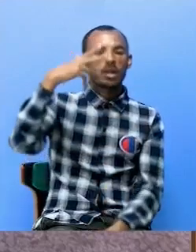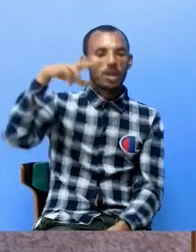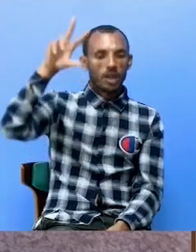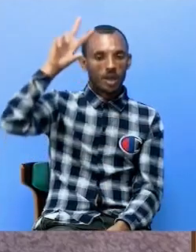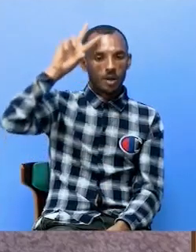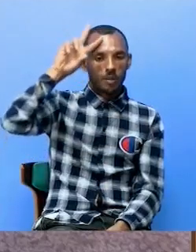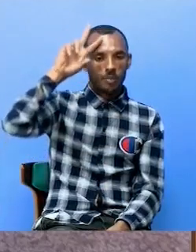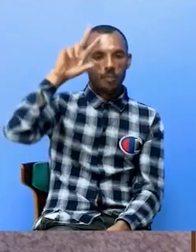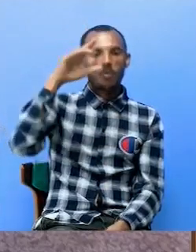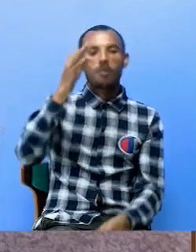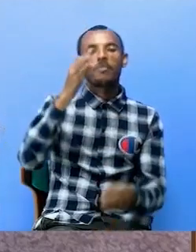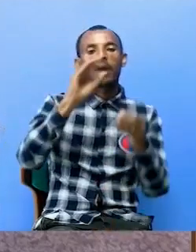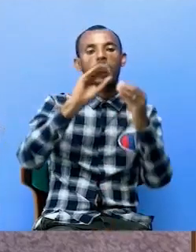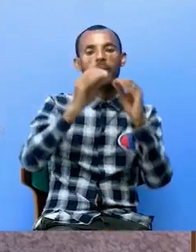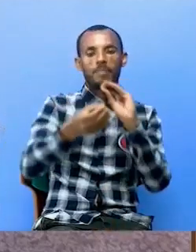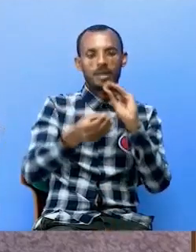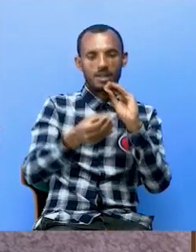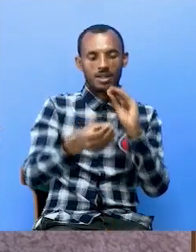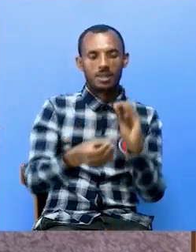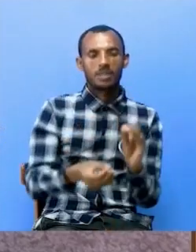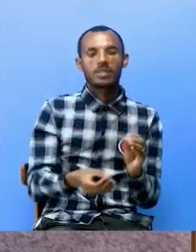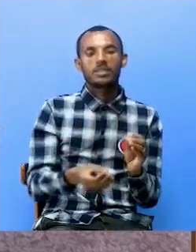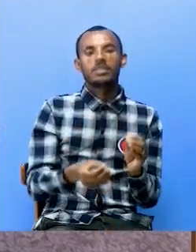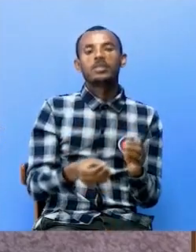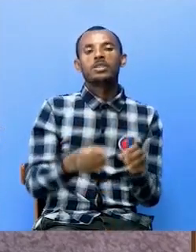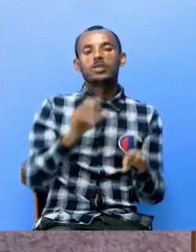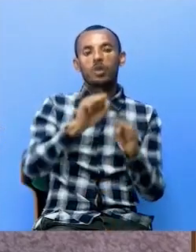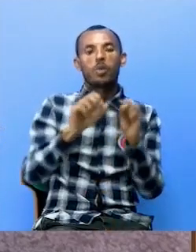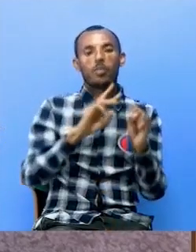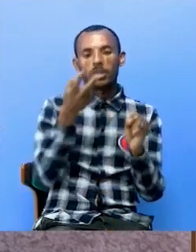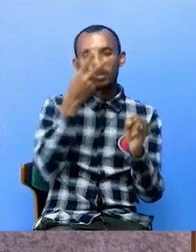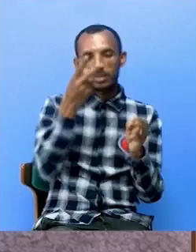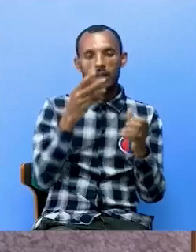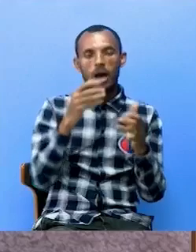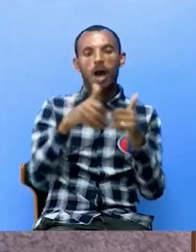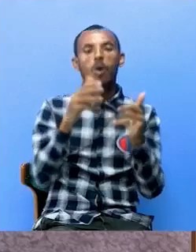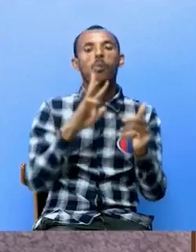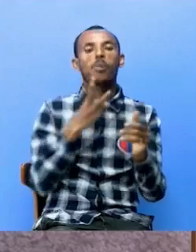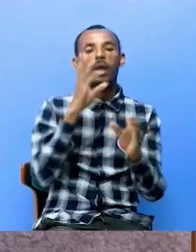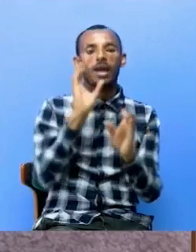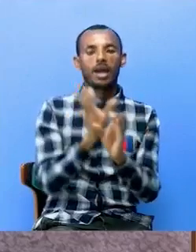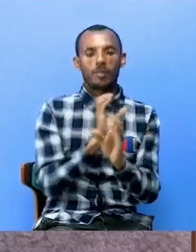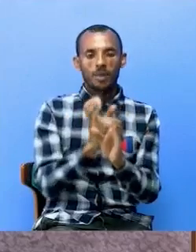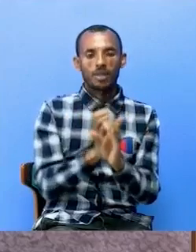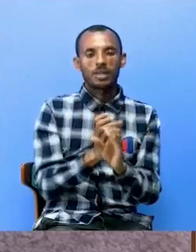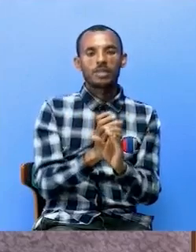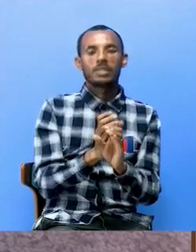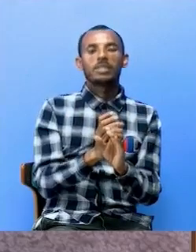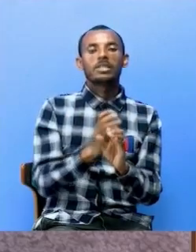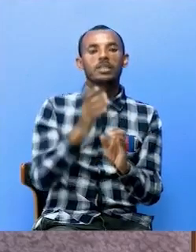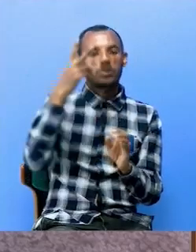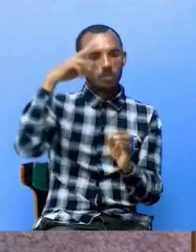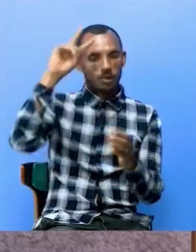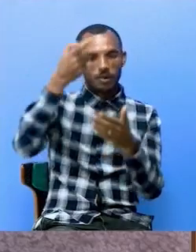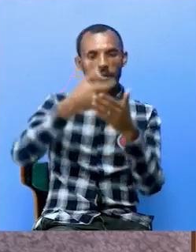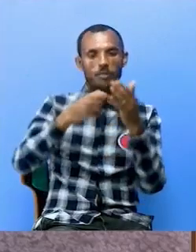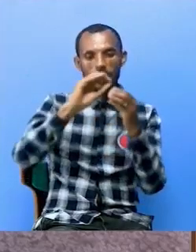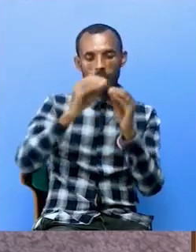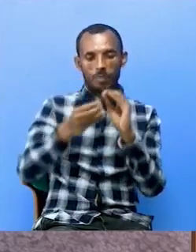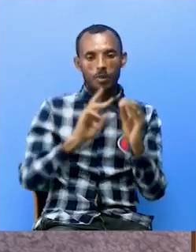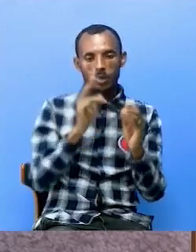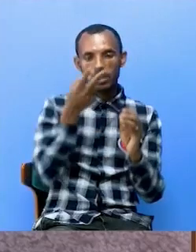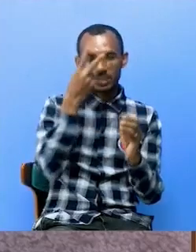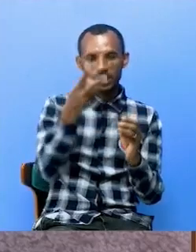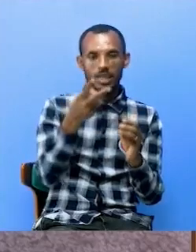a number. Okay, so far we have seen how we calculate the squared value of a number. We have